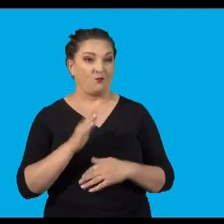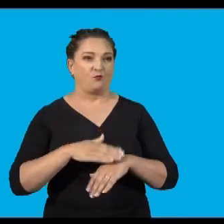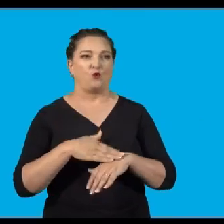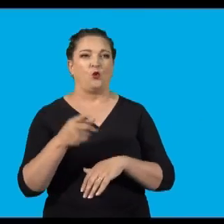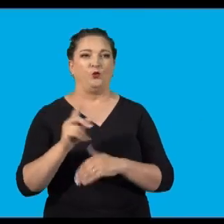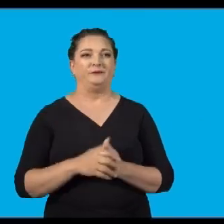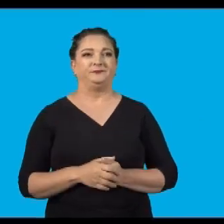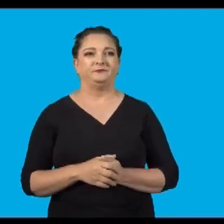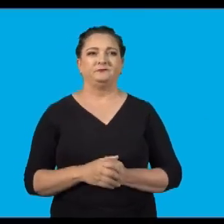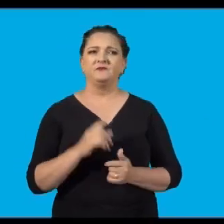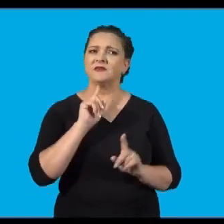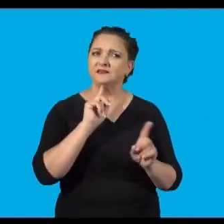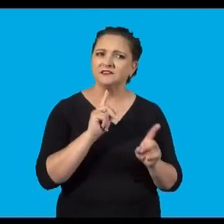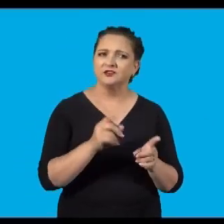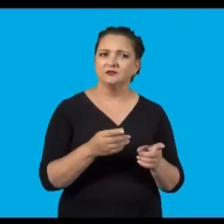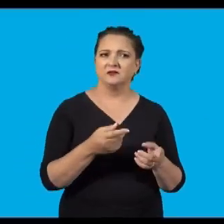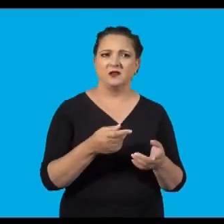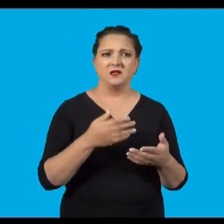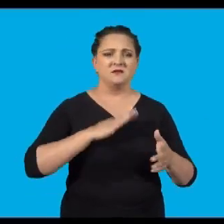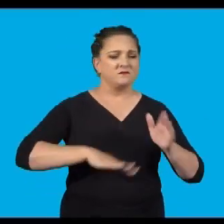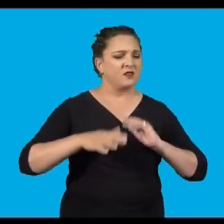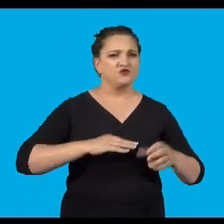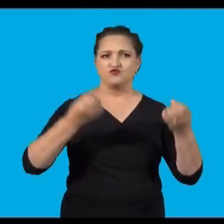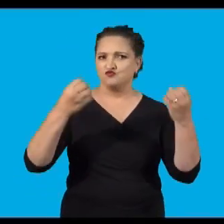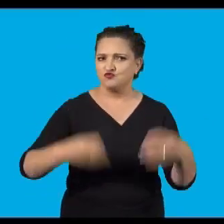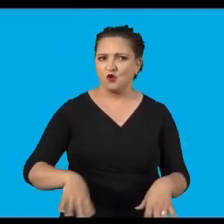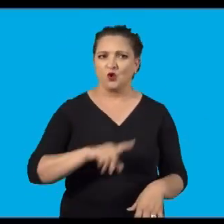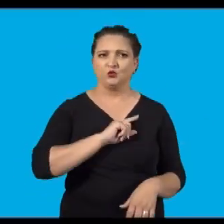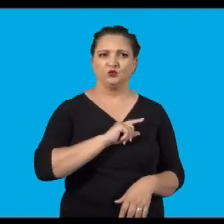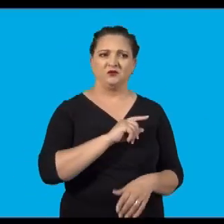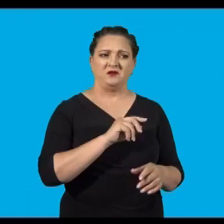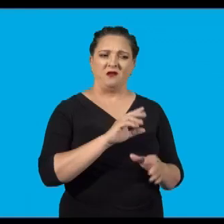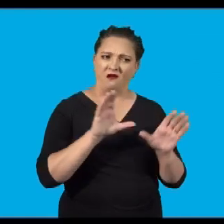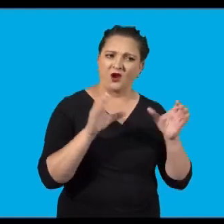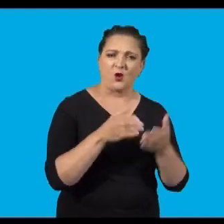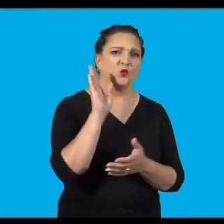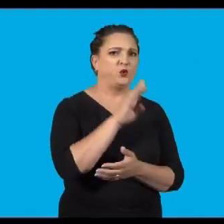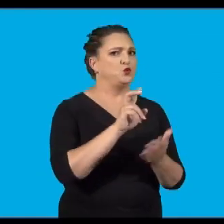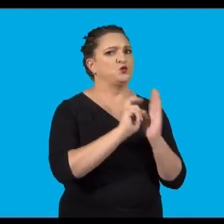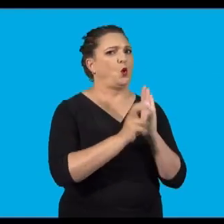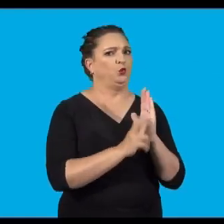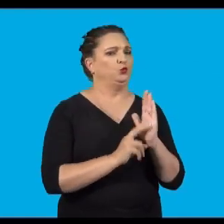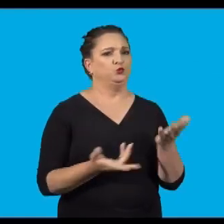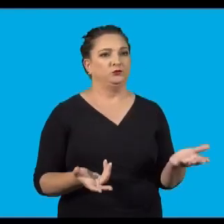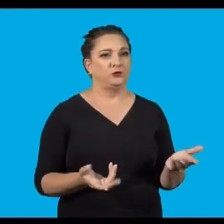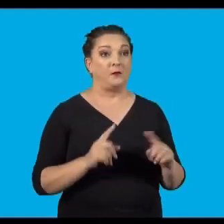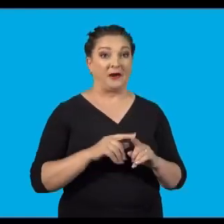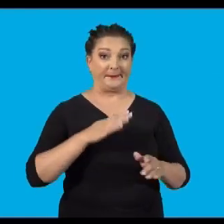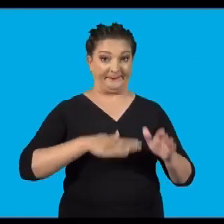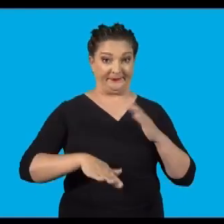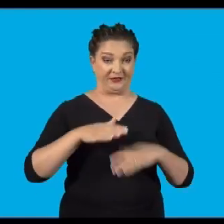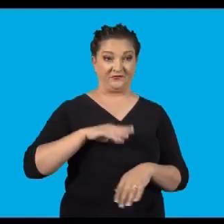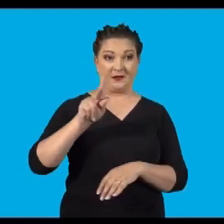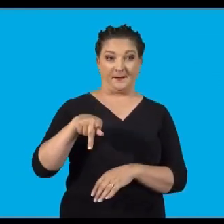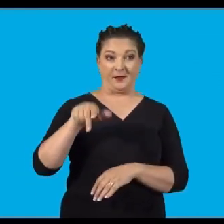see if we can do these sentences as well. The teacher lost her patience with her unruly class. So if you look at the